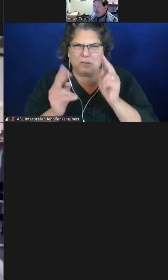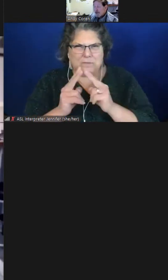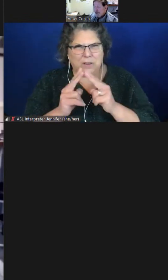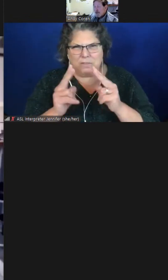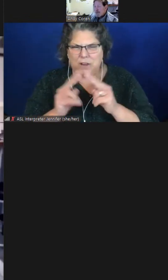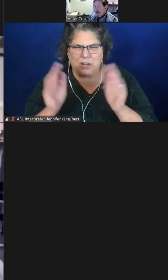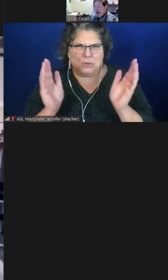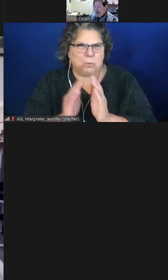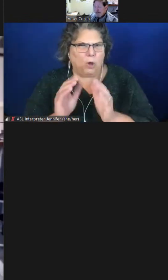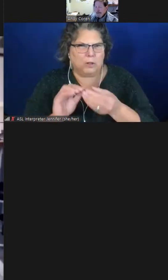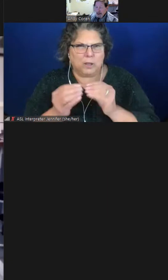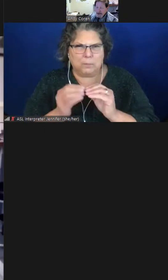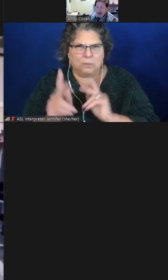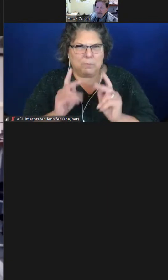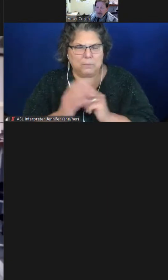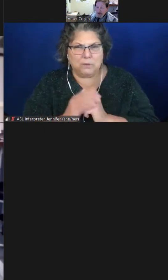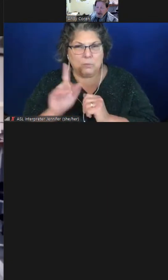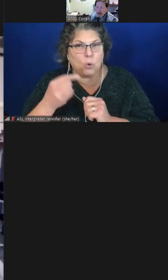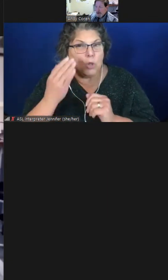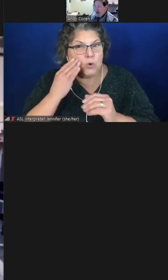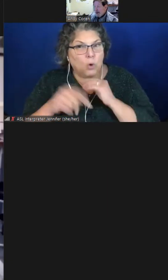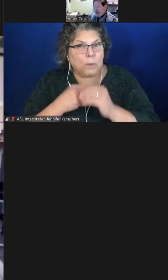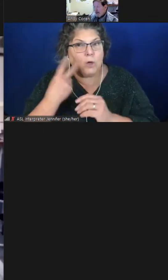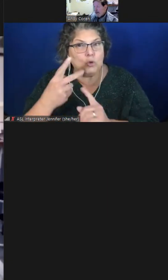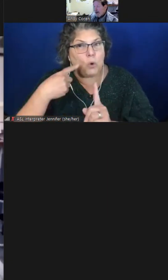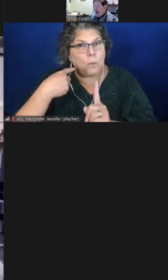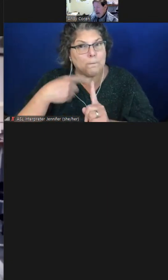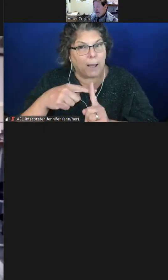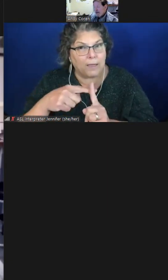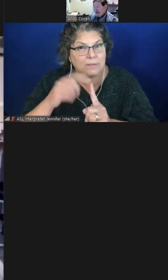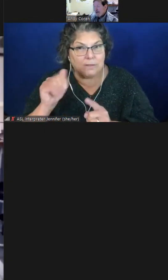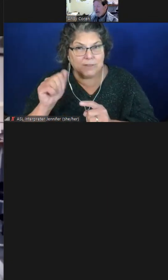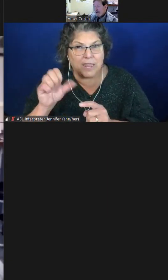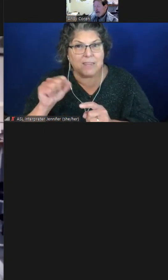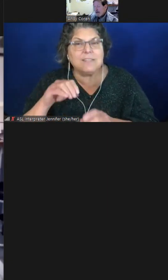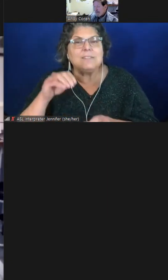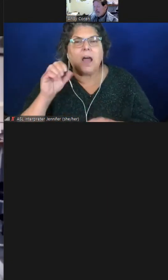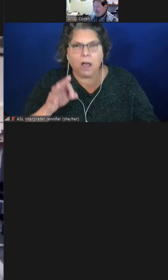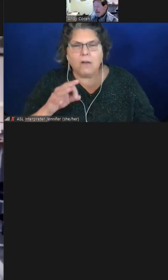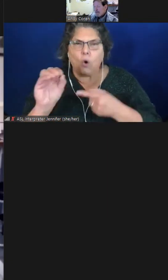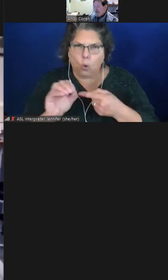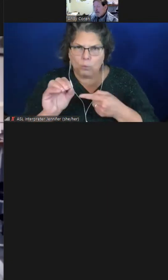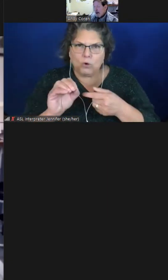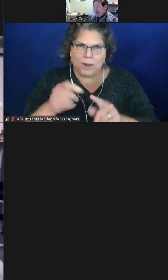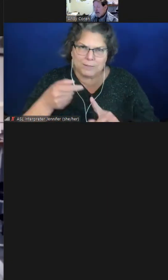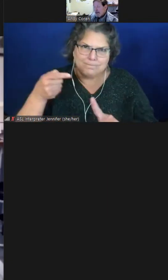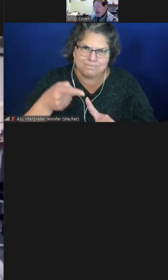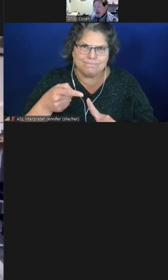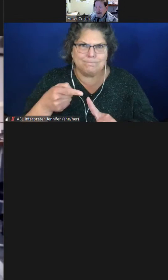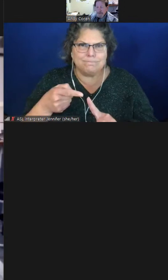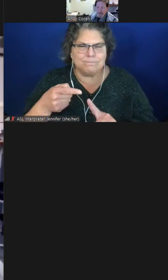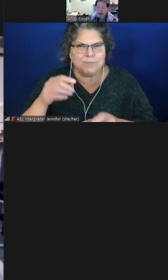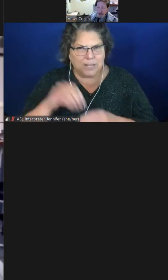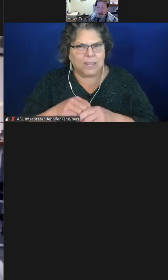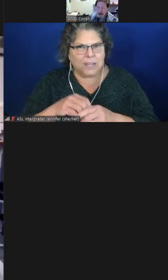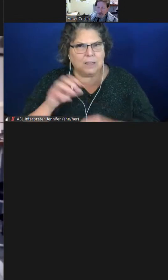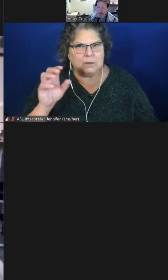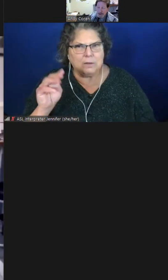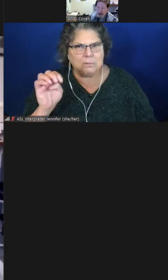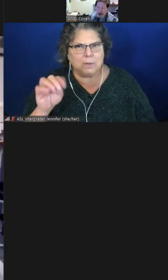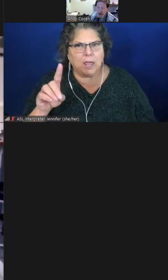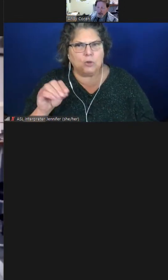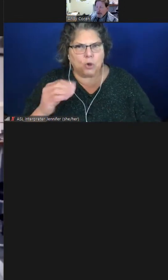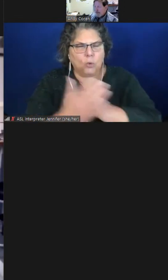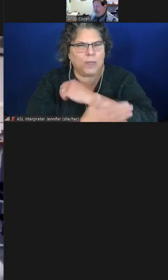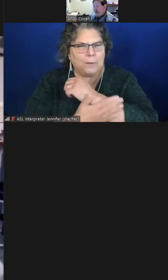notified of 2 positive cases of Omicron in our county. But I think there have only